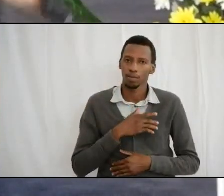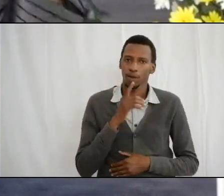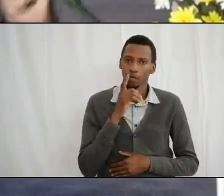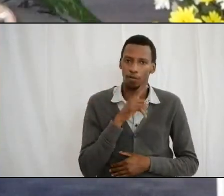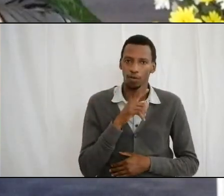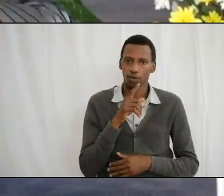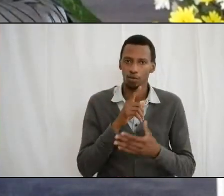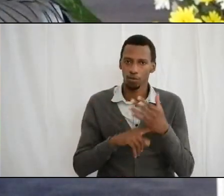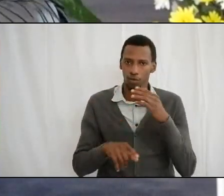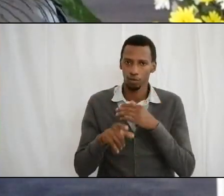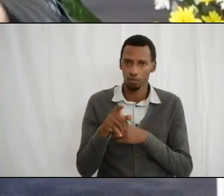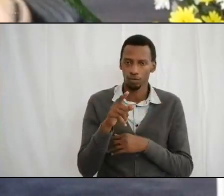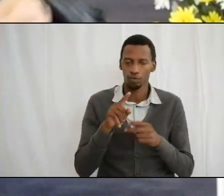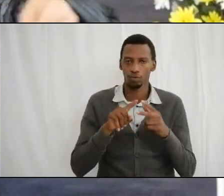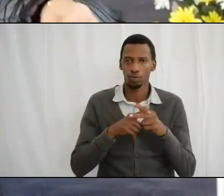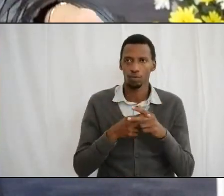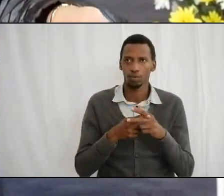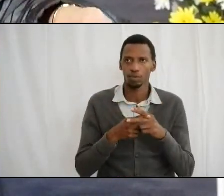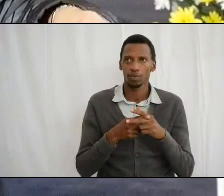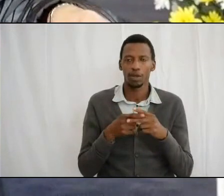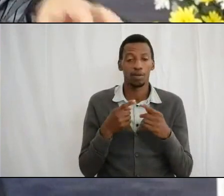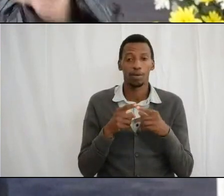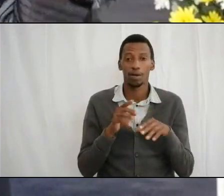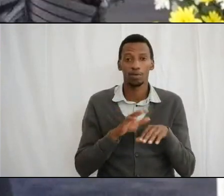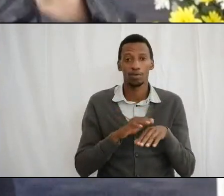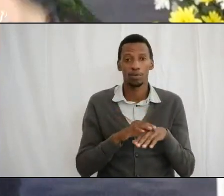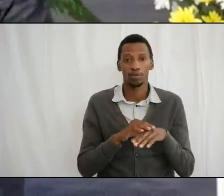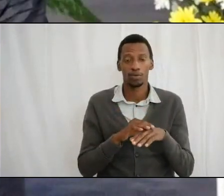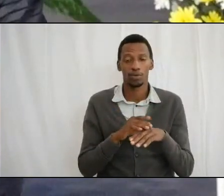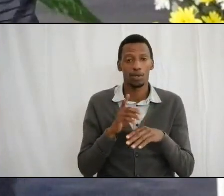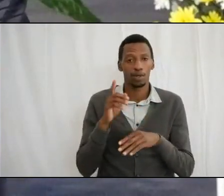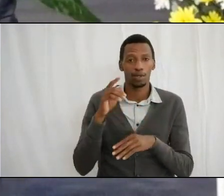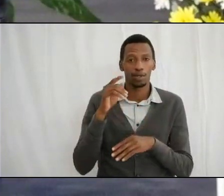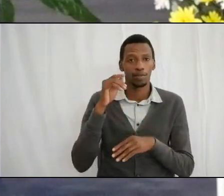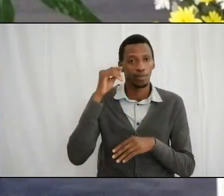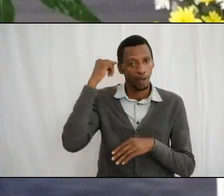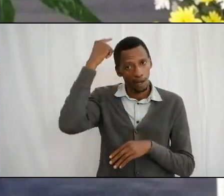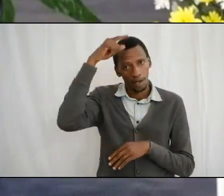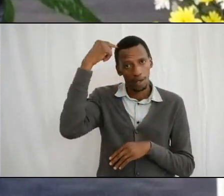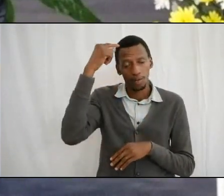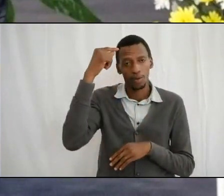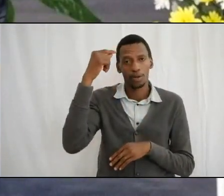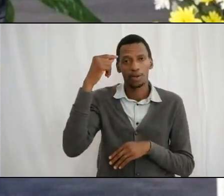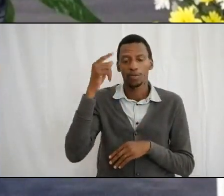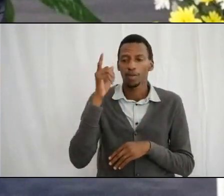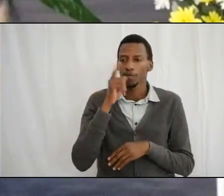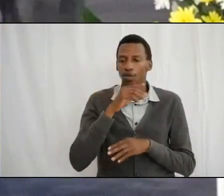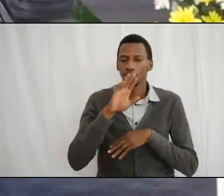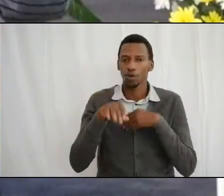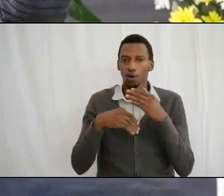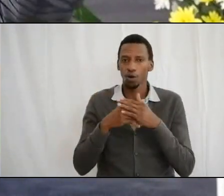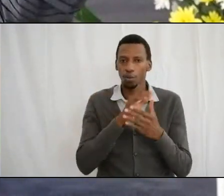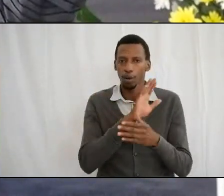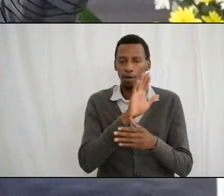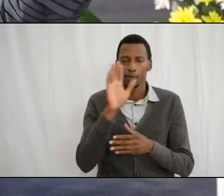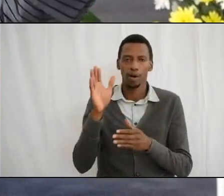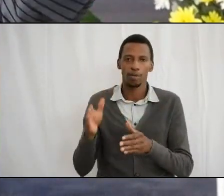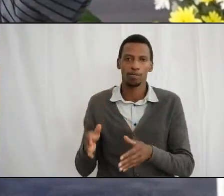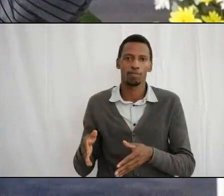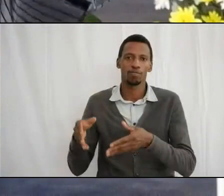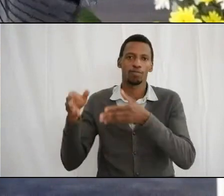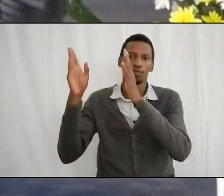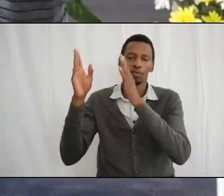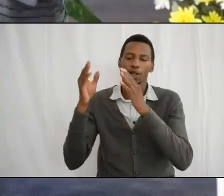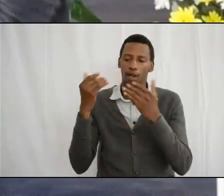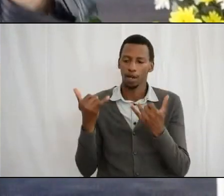And fortunately for Dubai, they were able to finish those buildings, and now it all looks beautiful. But if you are going to